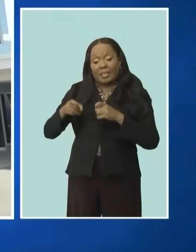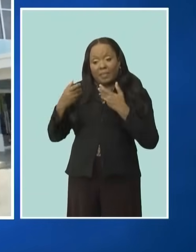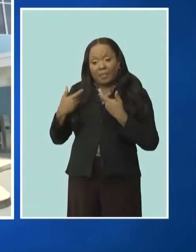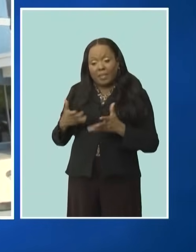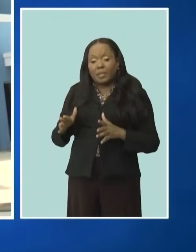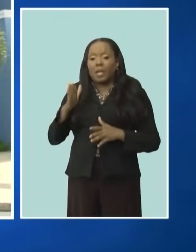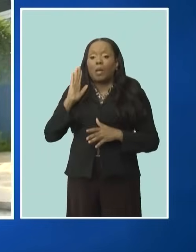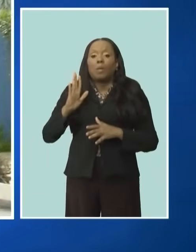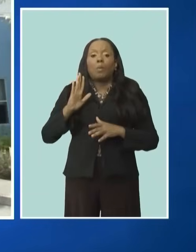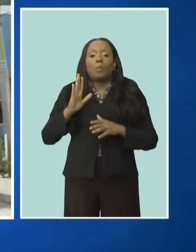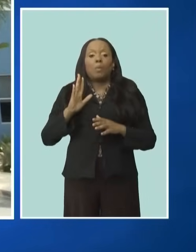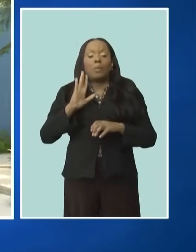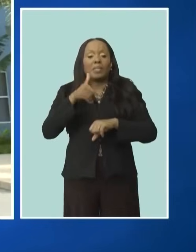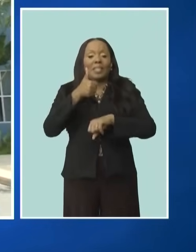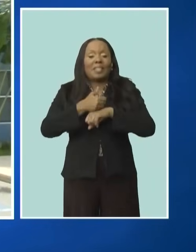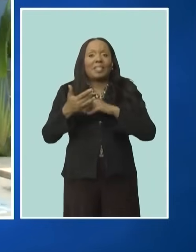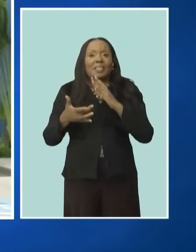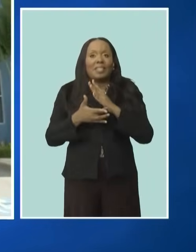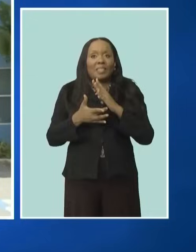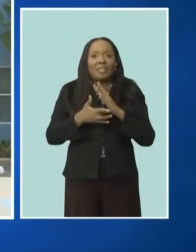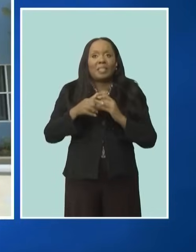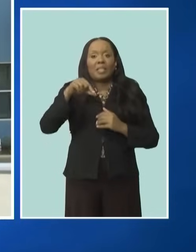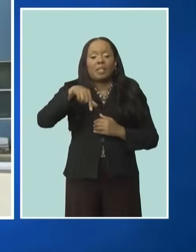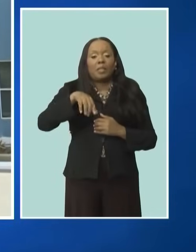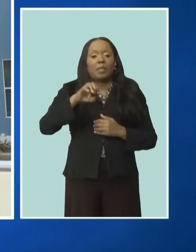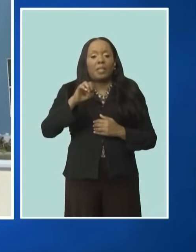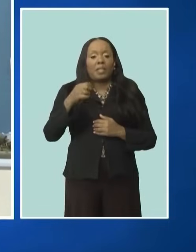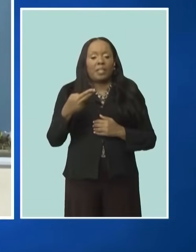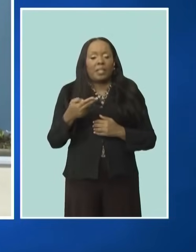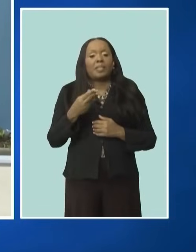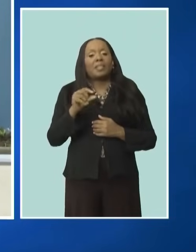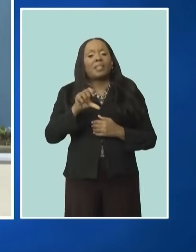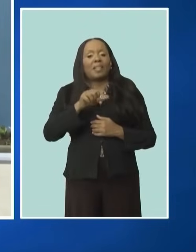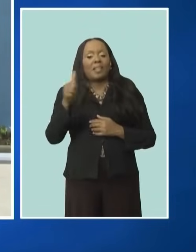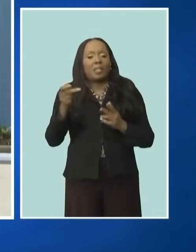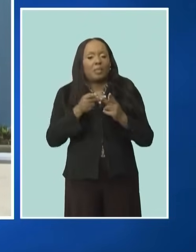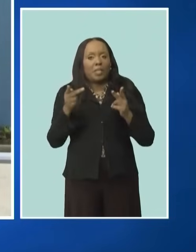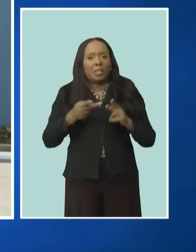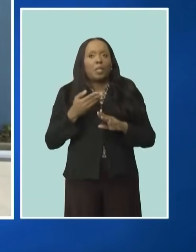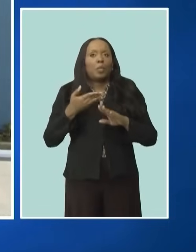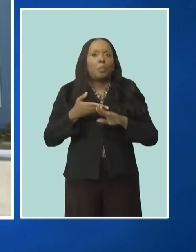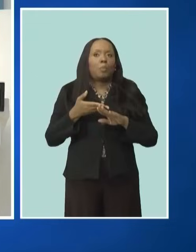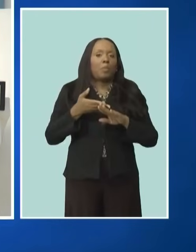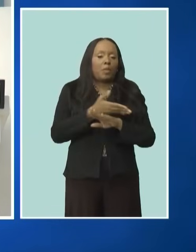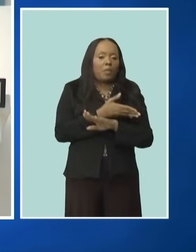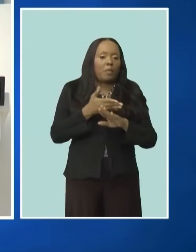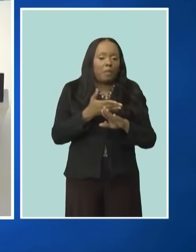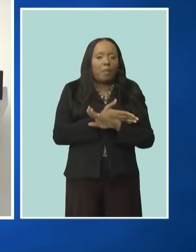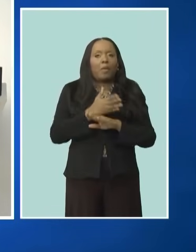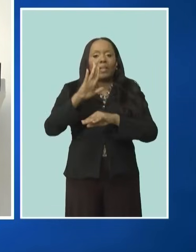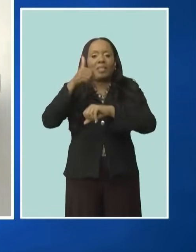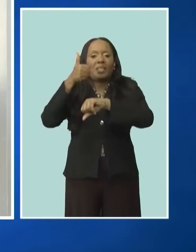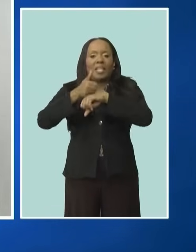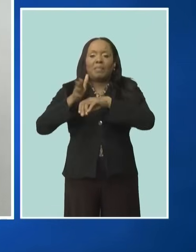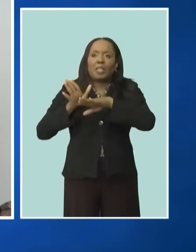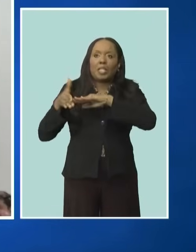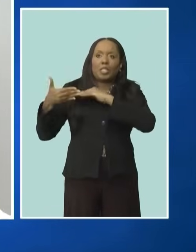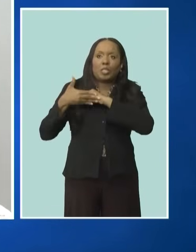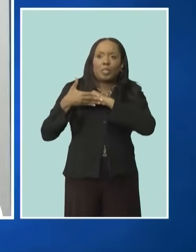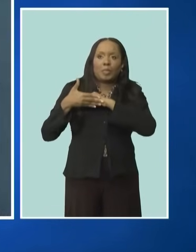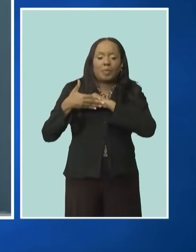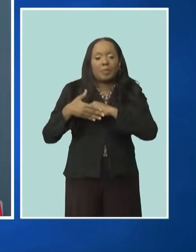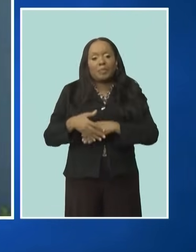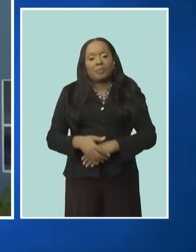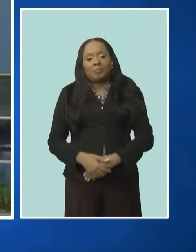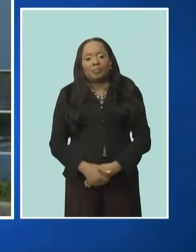Queen Elizabeth Hospital and other facilities before being introduced to Jamaica. Rachel